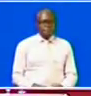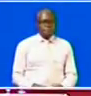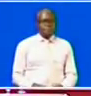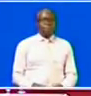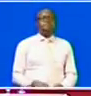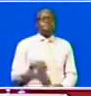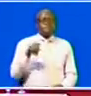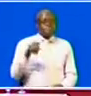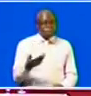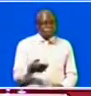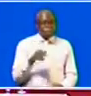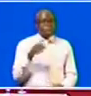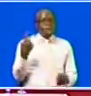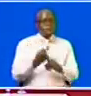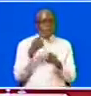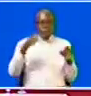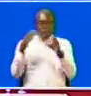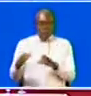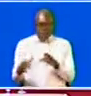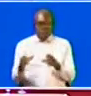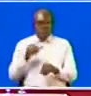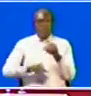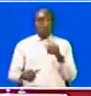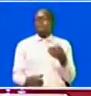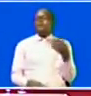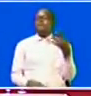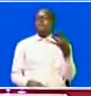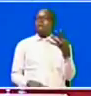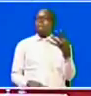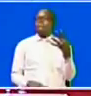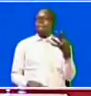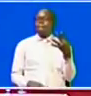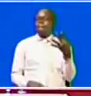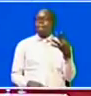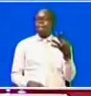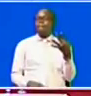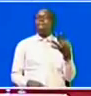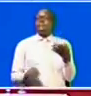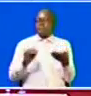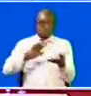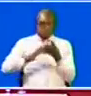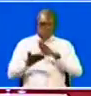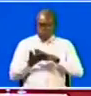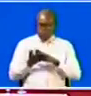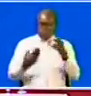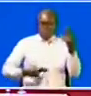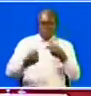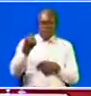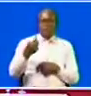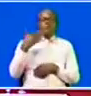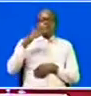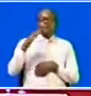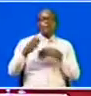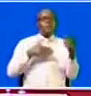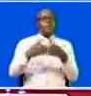Stantwave Limited, Grainergy Kenya Limited, the Commodity House Limited and Hyder P Limited repackaged and sold unprocessed brown